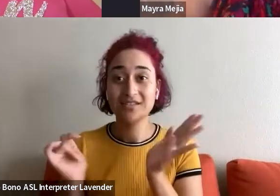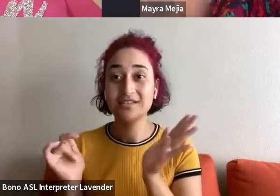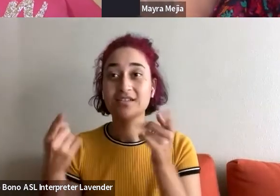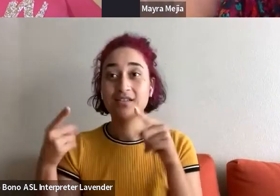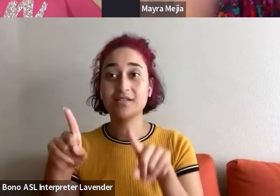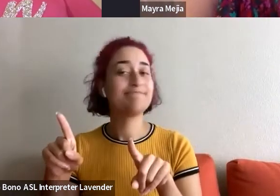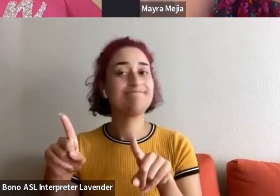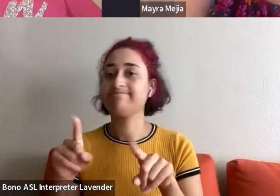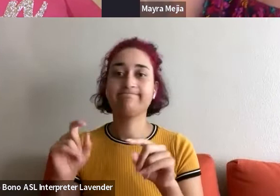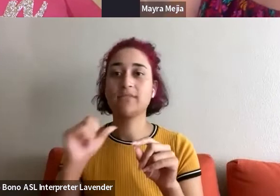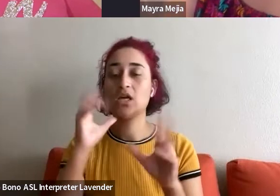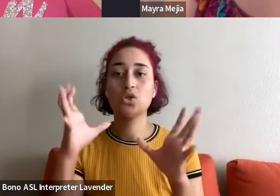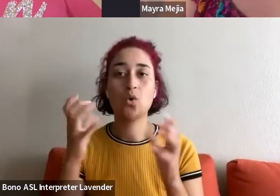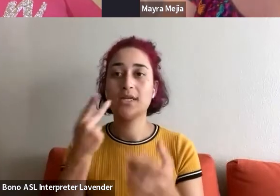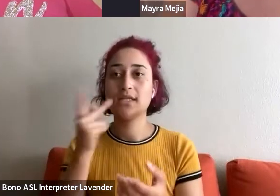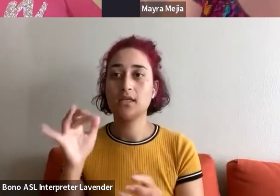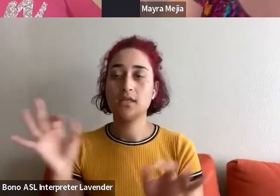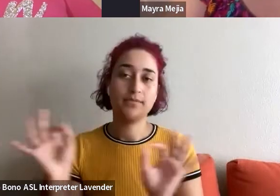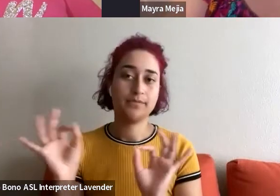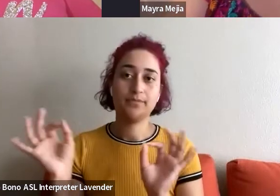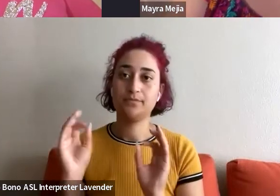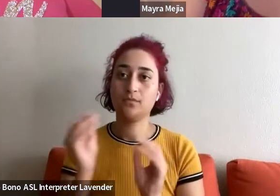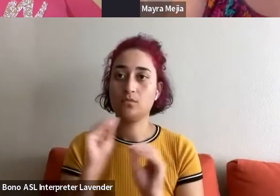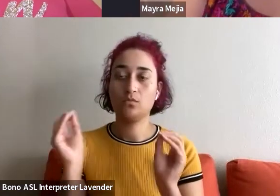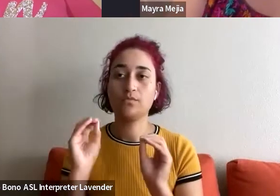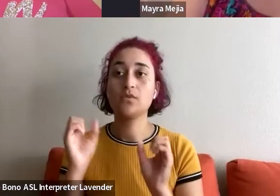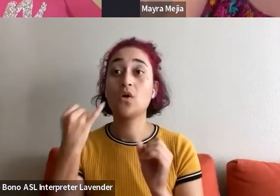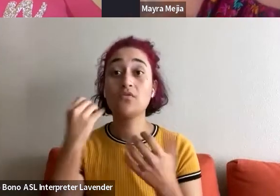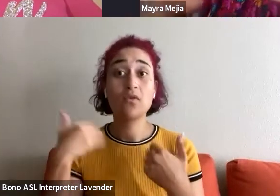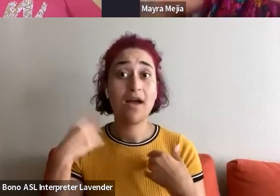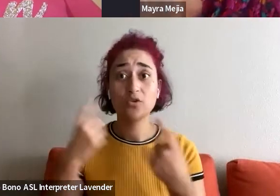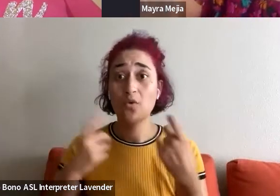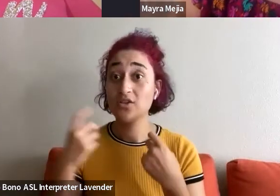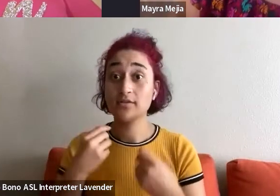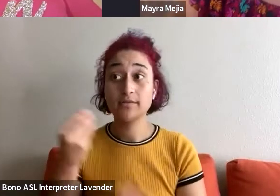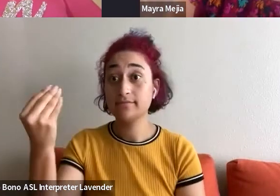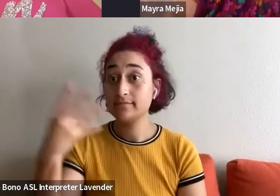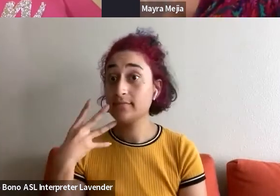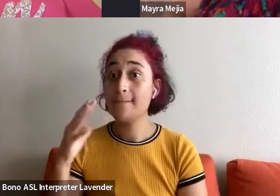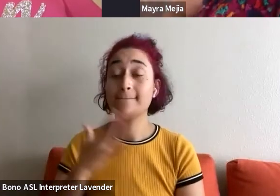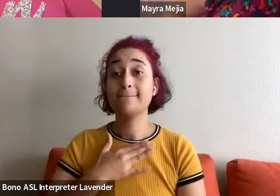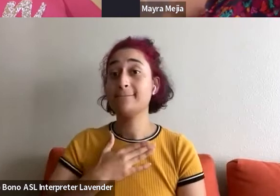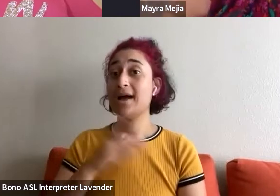that anymore. And I mean, if you have any questions, ask me. Like, my DMs are open.